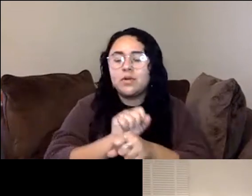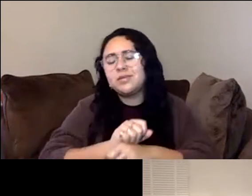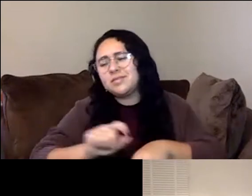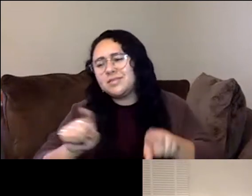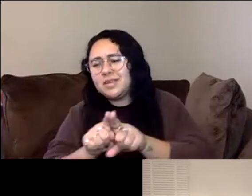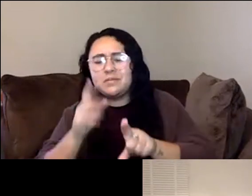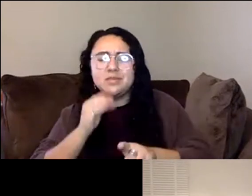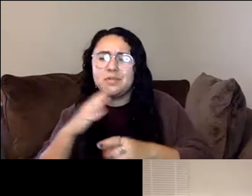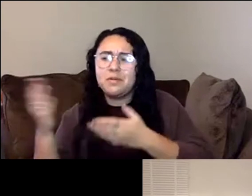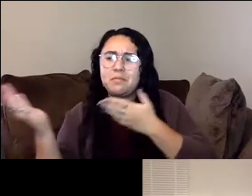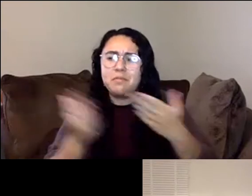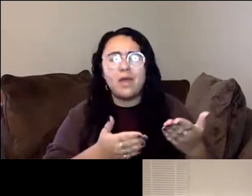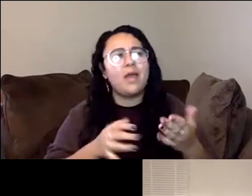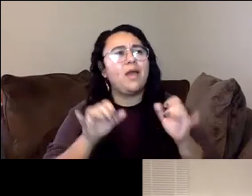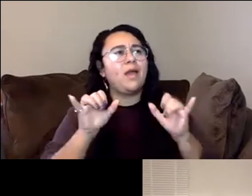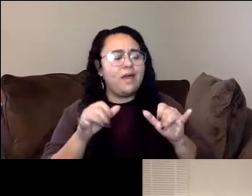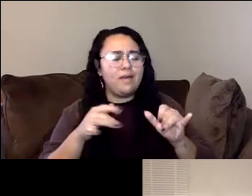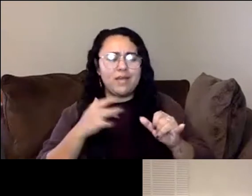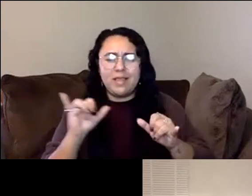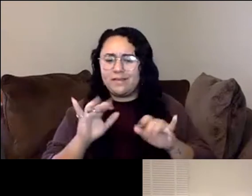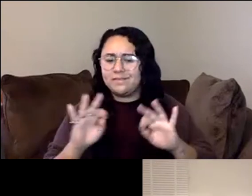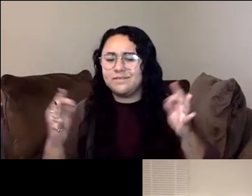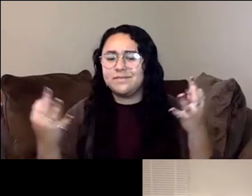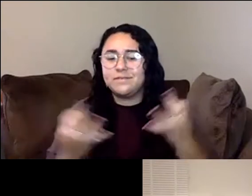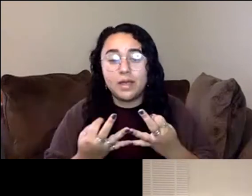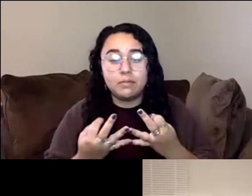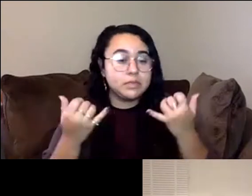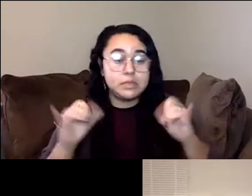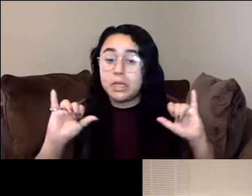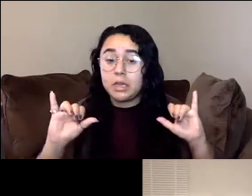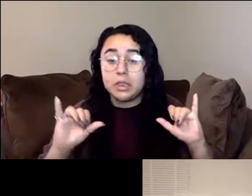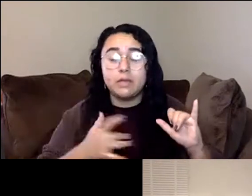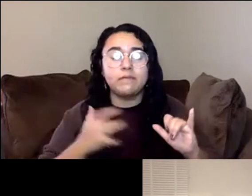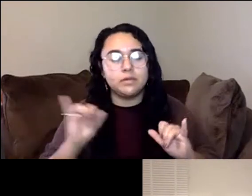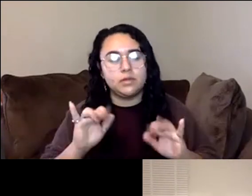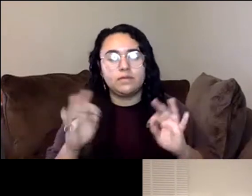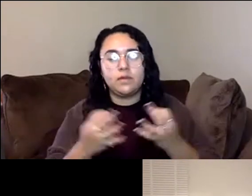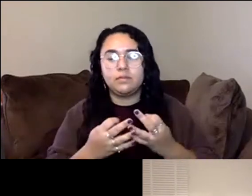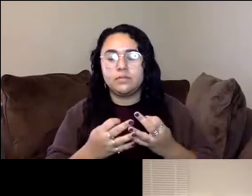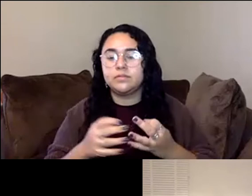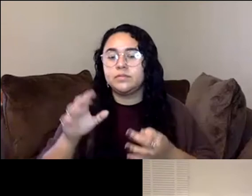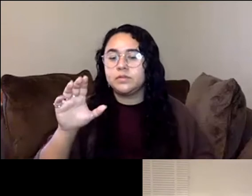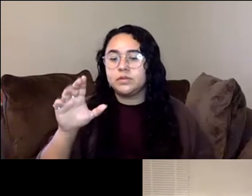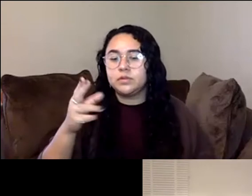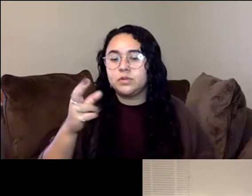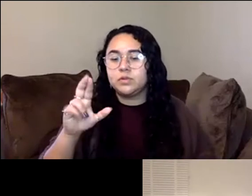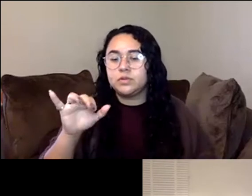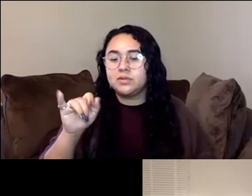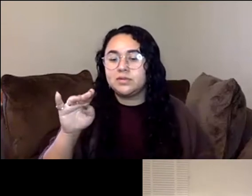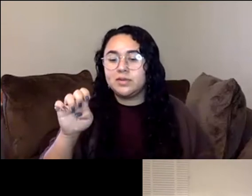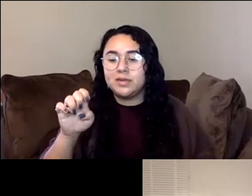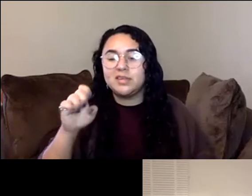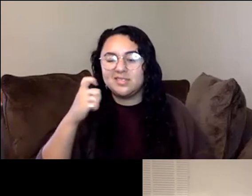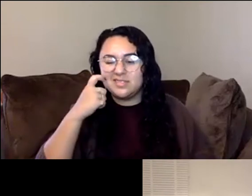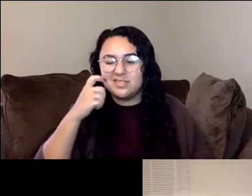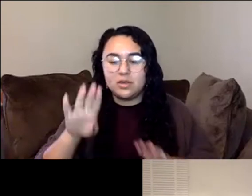though as well. It felt like family. It still feels like family, and very much to what Christine, I think, was opening the session with about